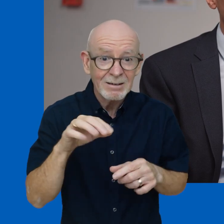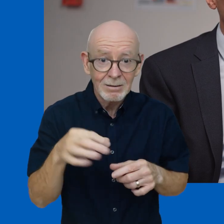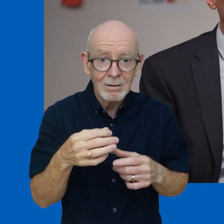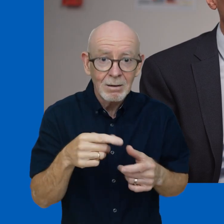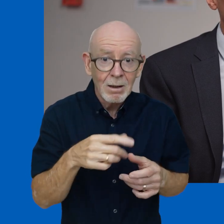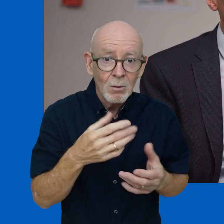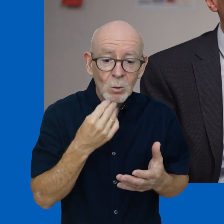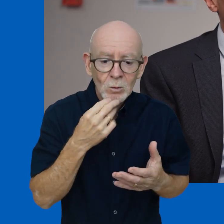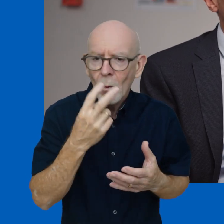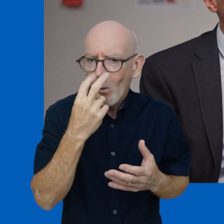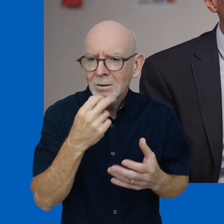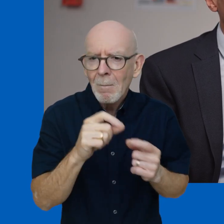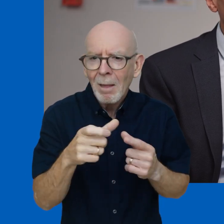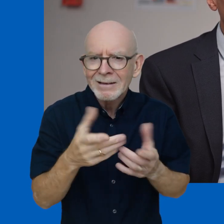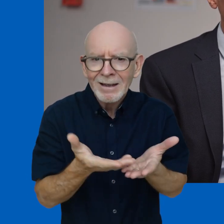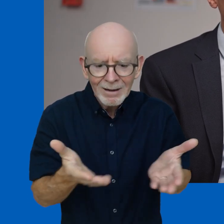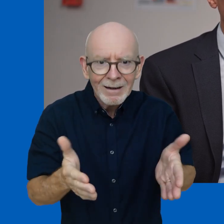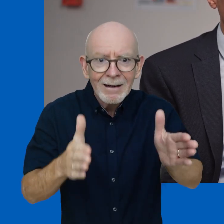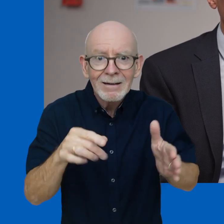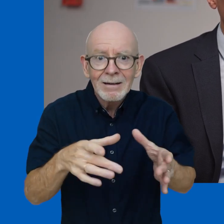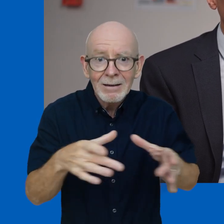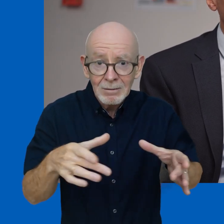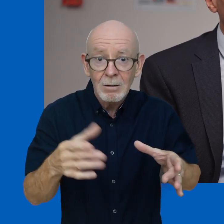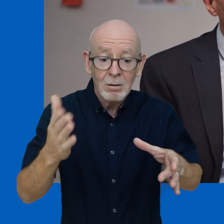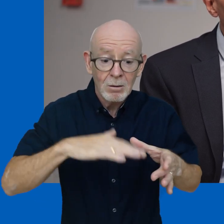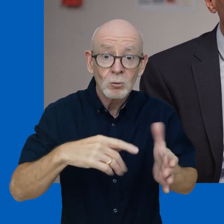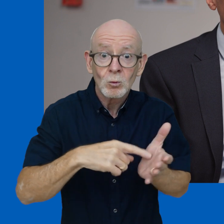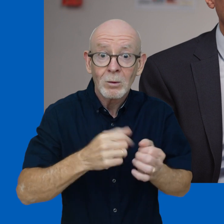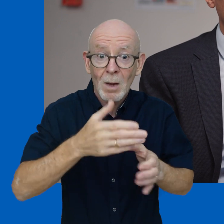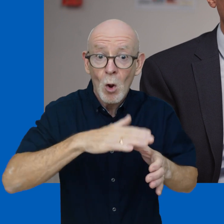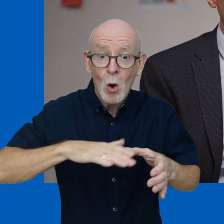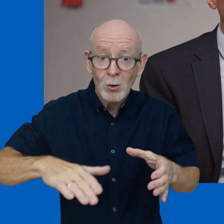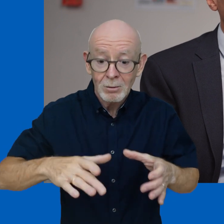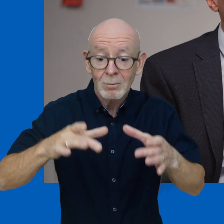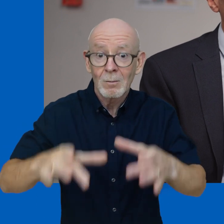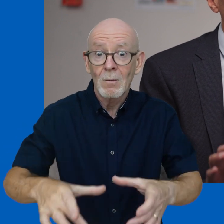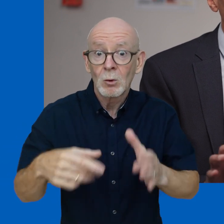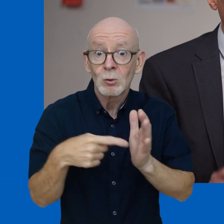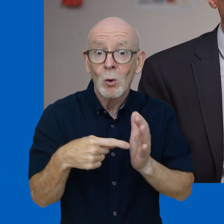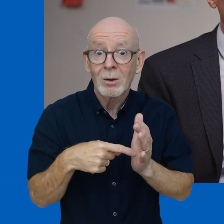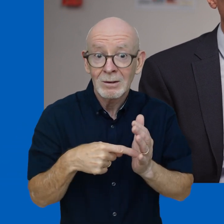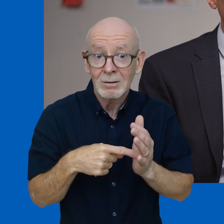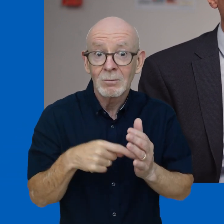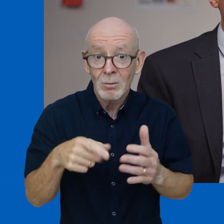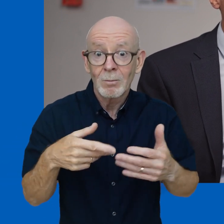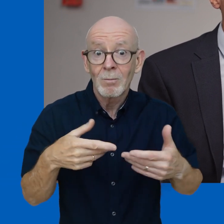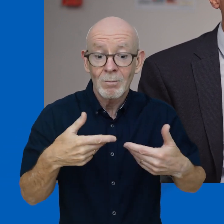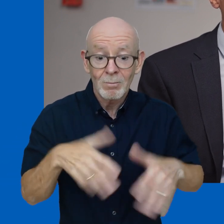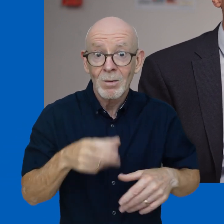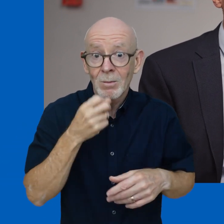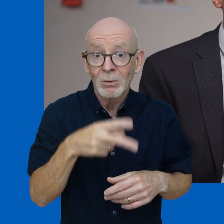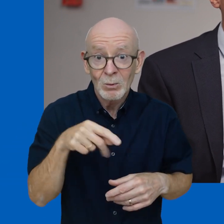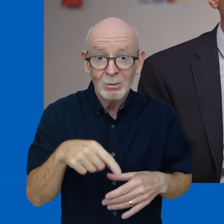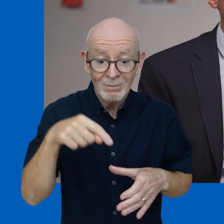collect the sample of poo is to use an old plastic container, line it with toilet paper and put it in the toilet. And